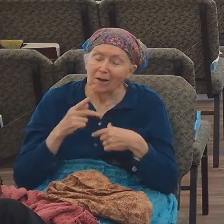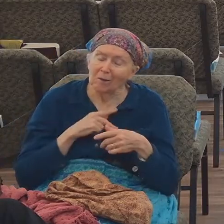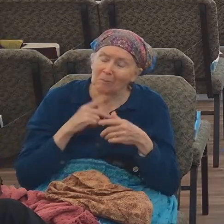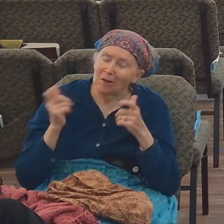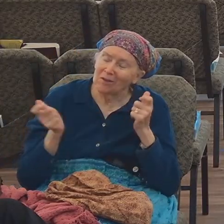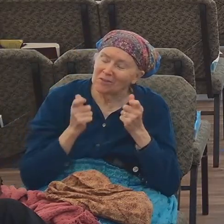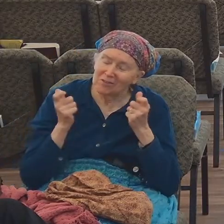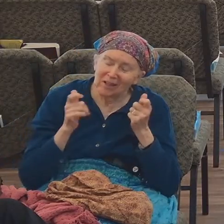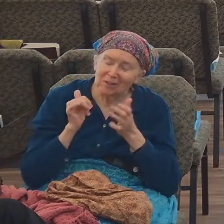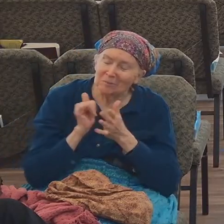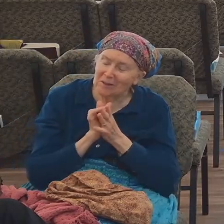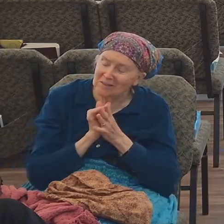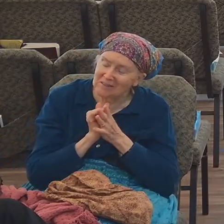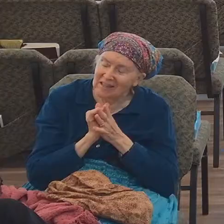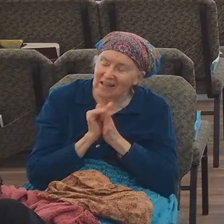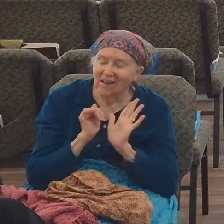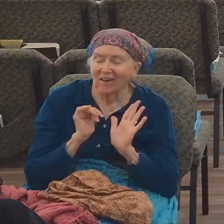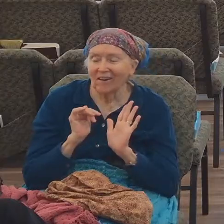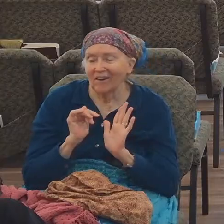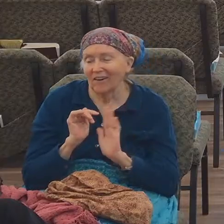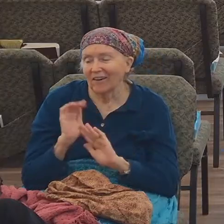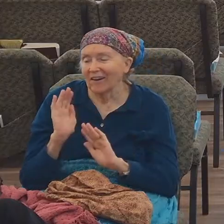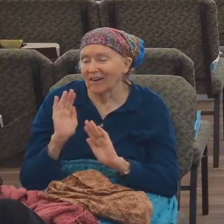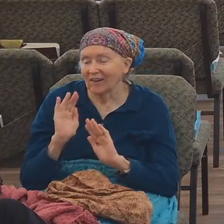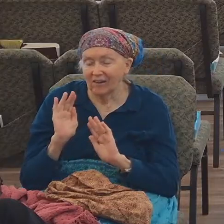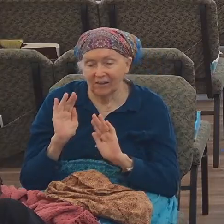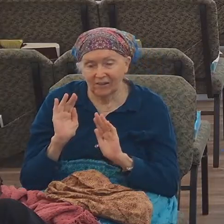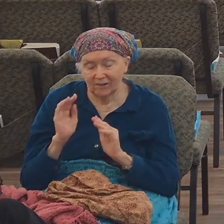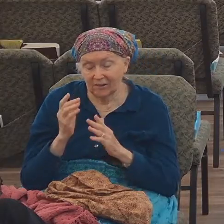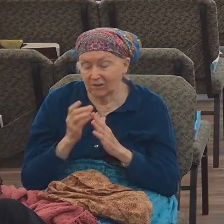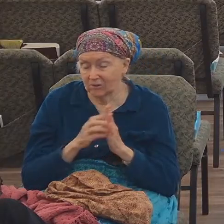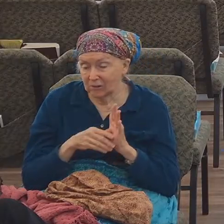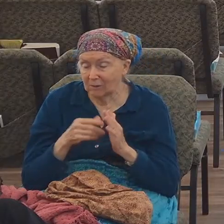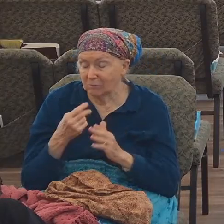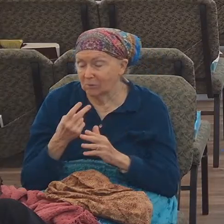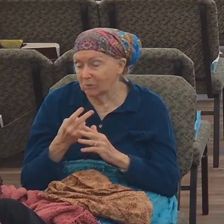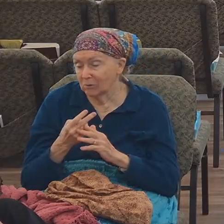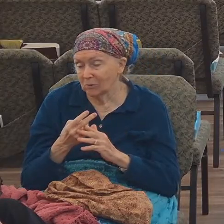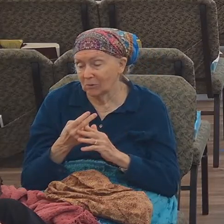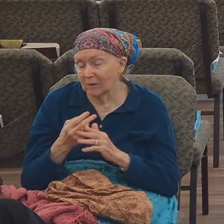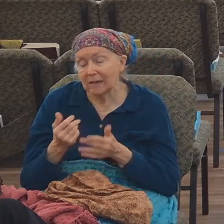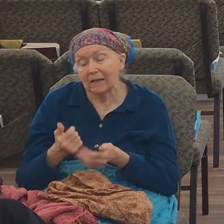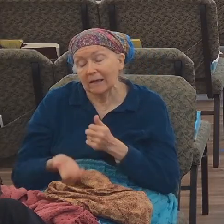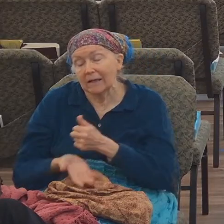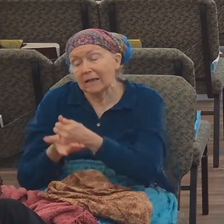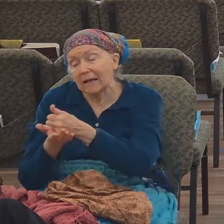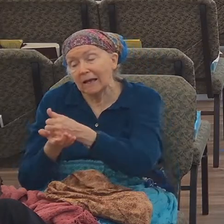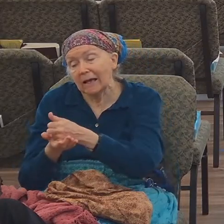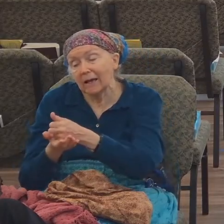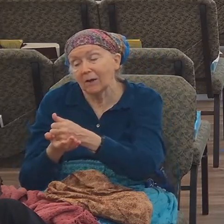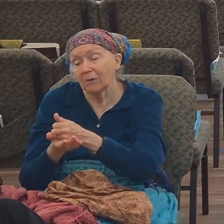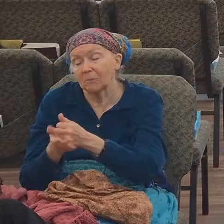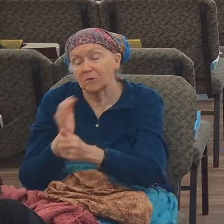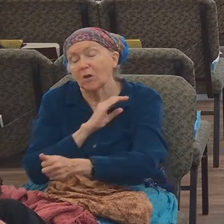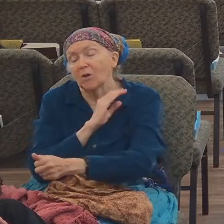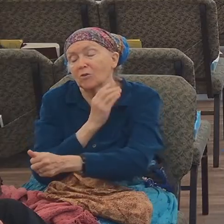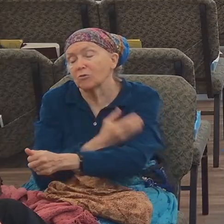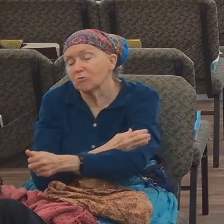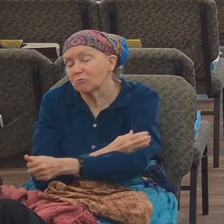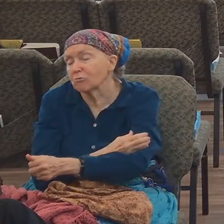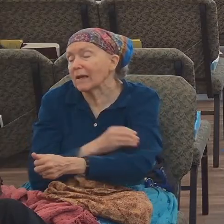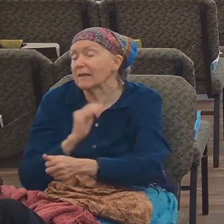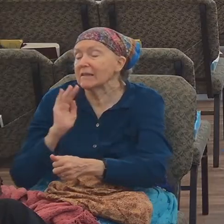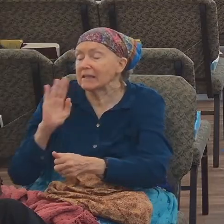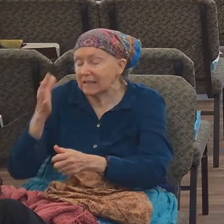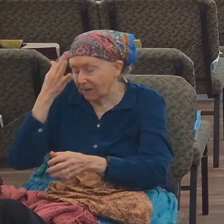it, and he celebrates their reactions to it all. And then you get to chapter 2, he helps to strengthen their faith, their trust in the message